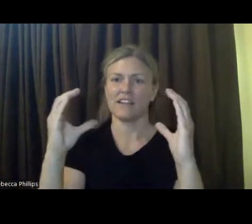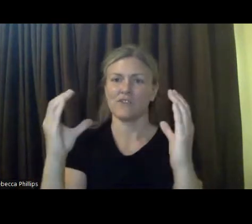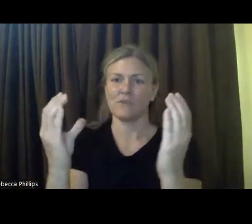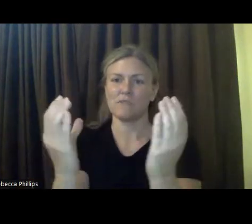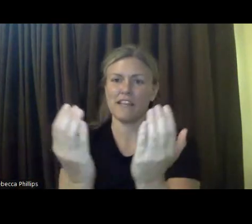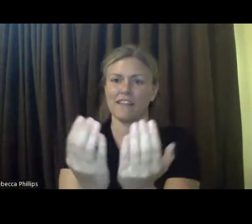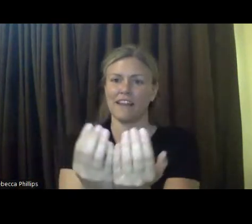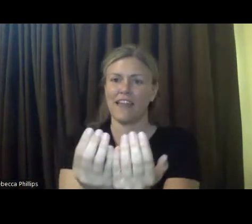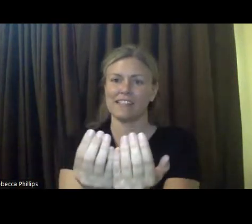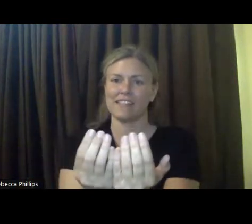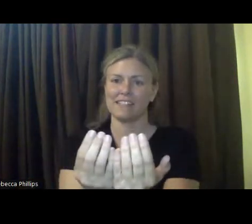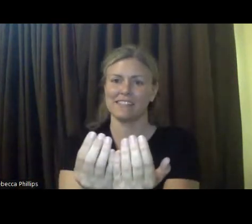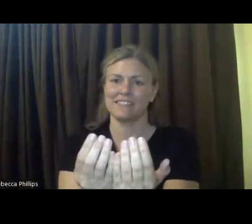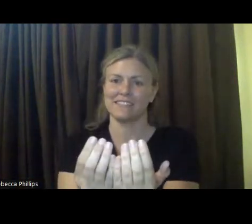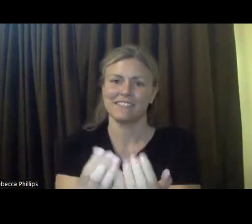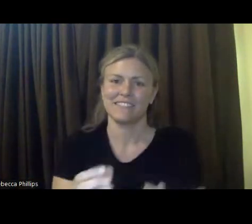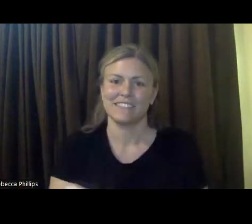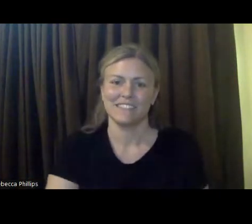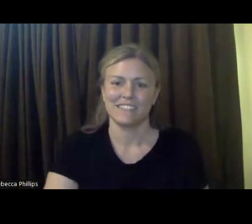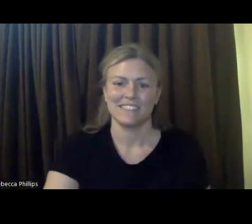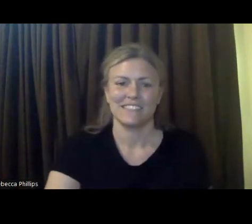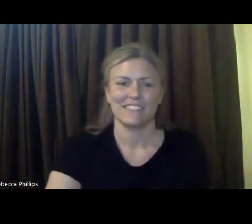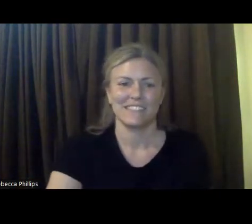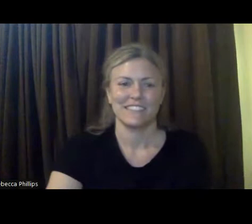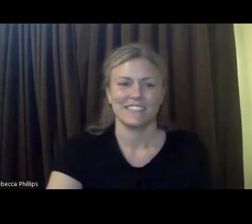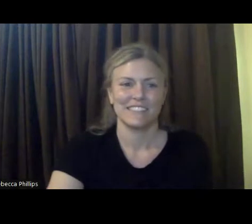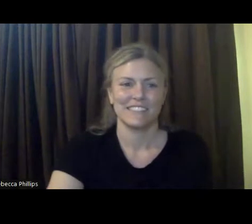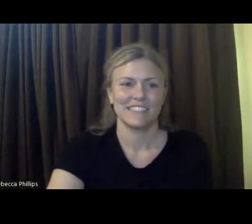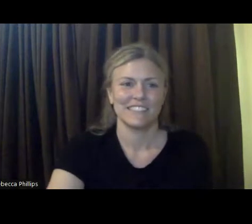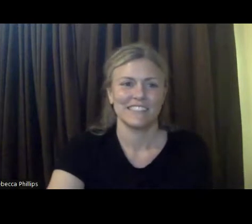and they kind of group together, class.